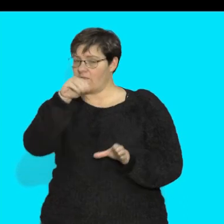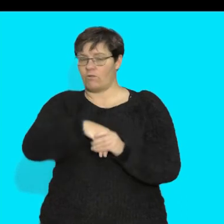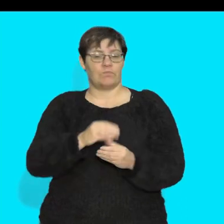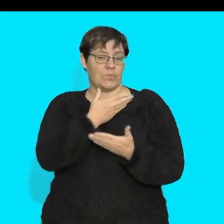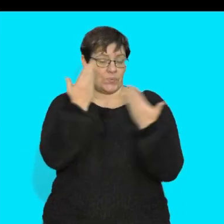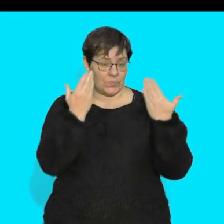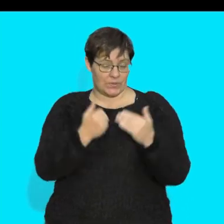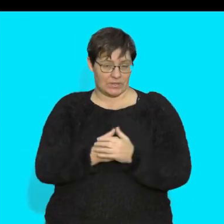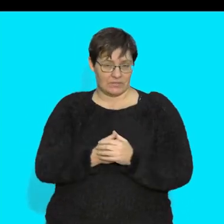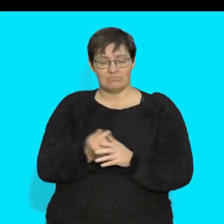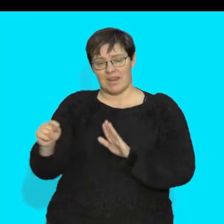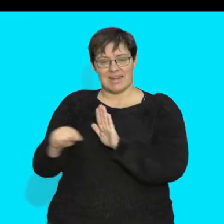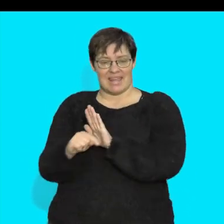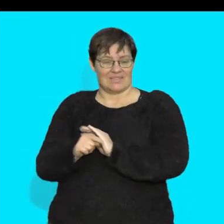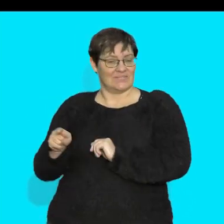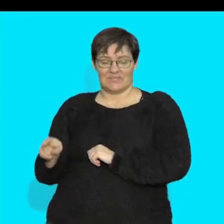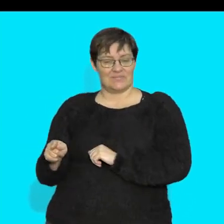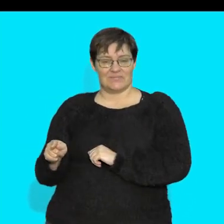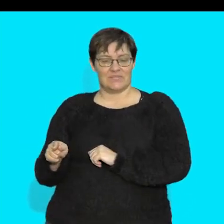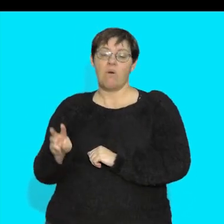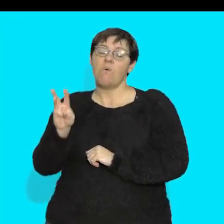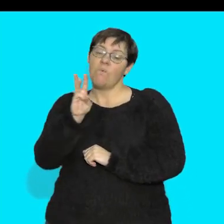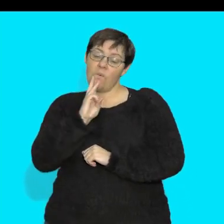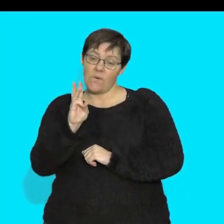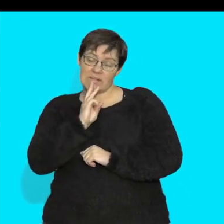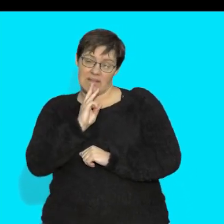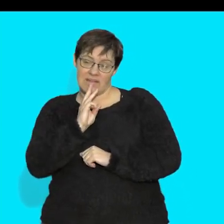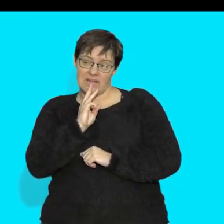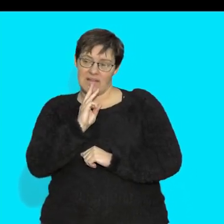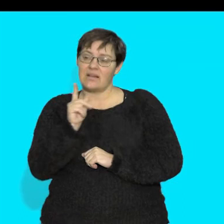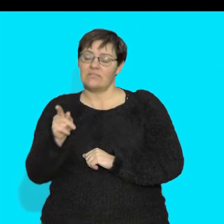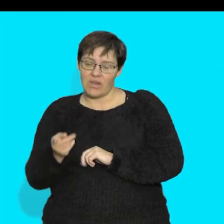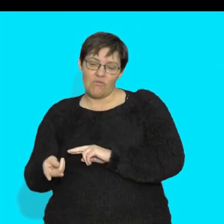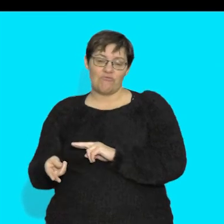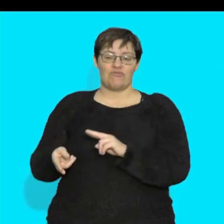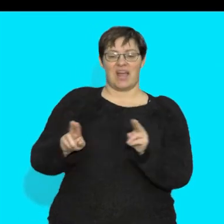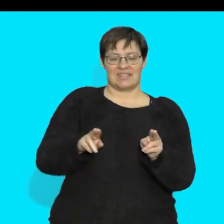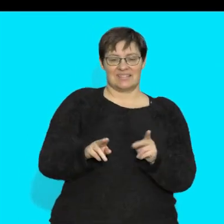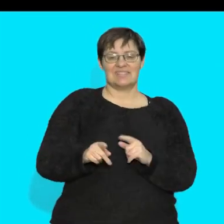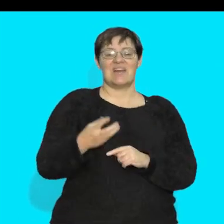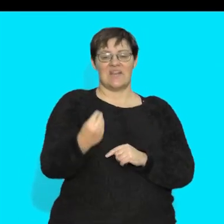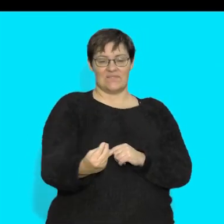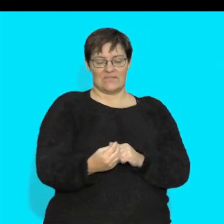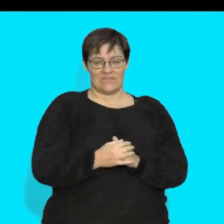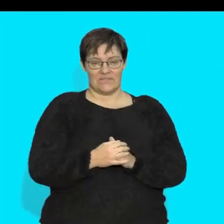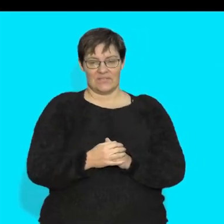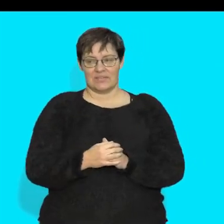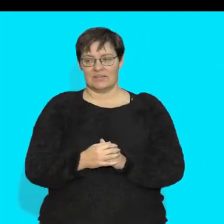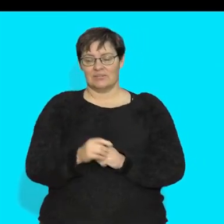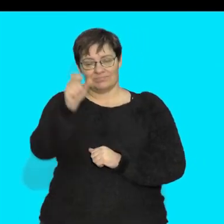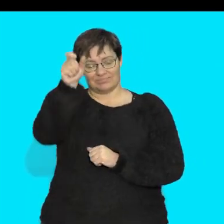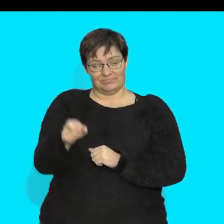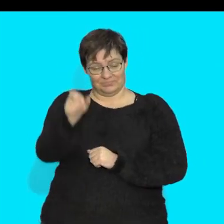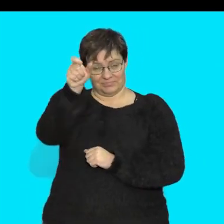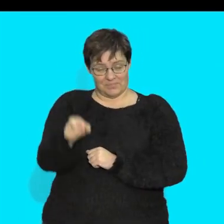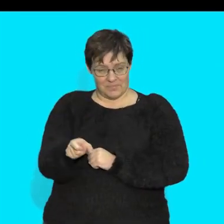the negative terminal. Water is reacting over here at that terminal, and it